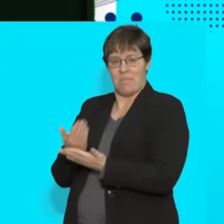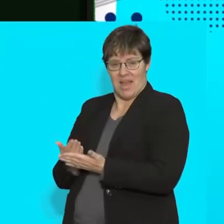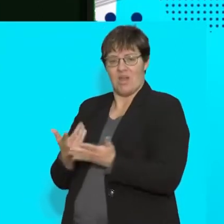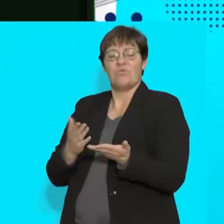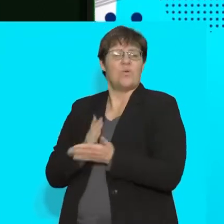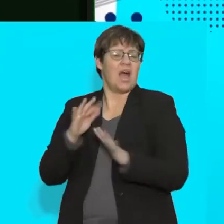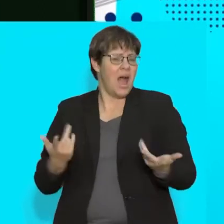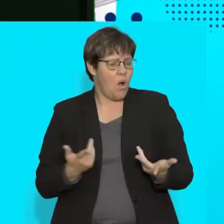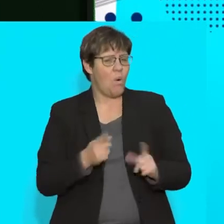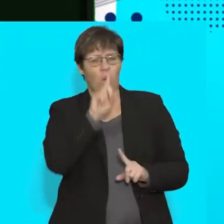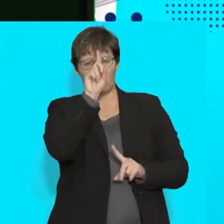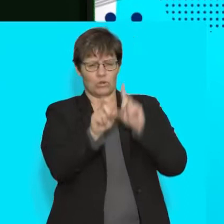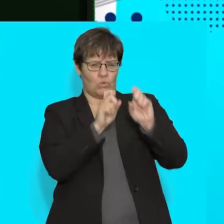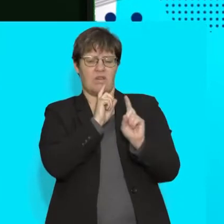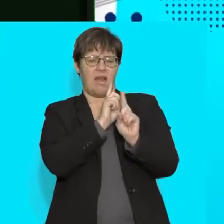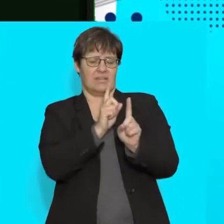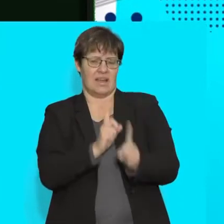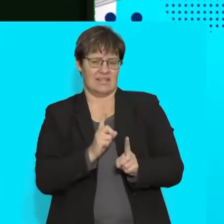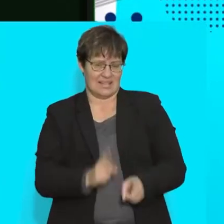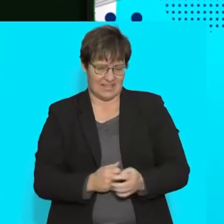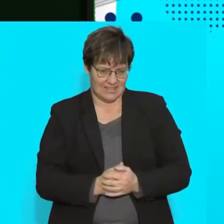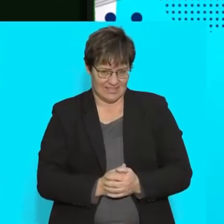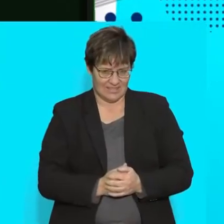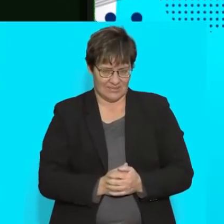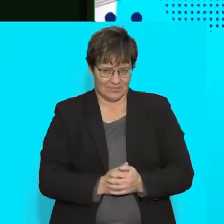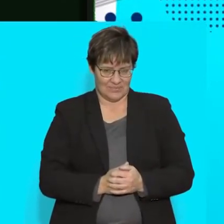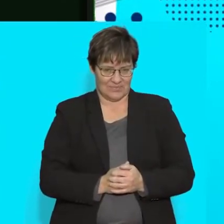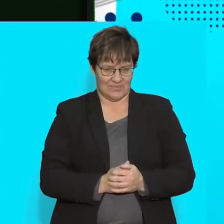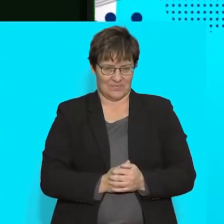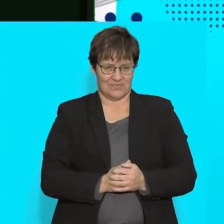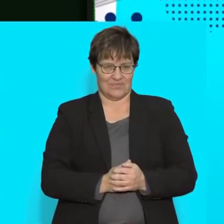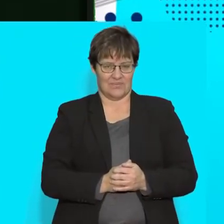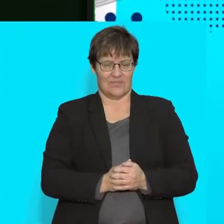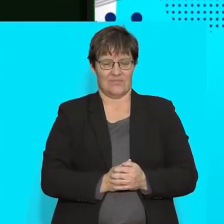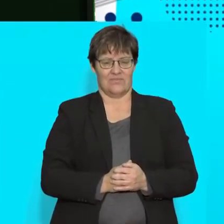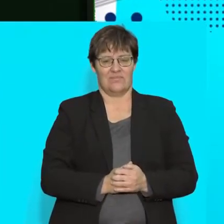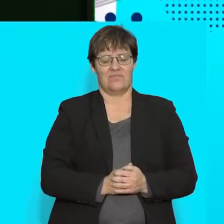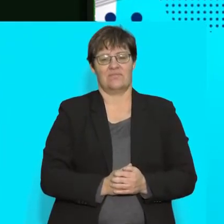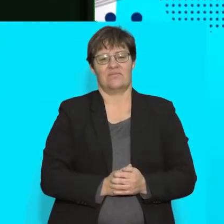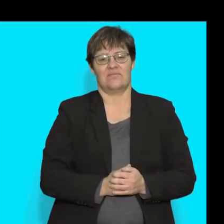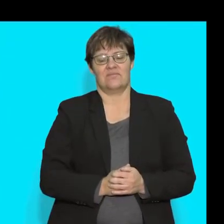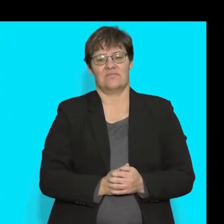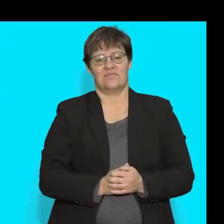some questions. So let's just jump right into the questions.